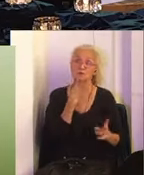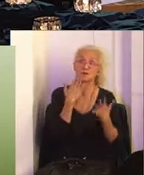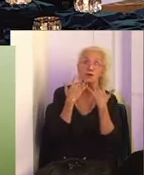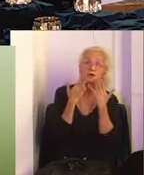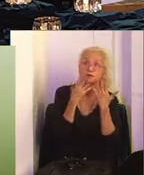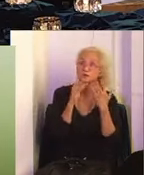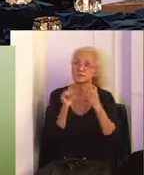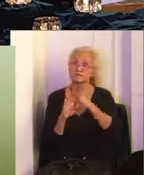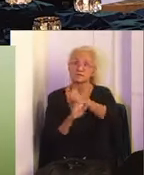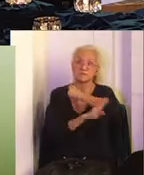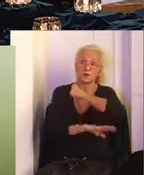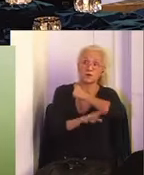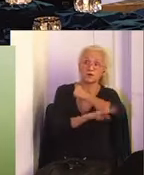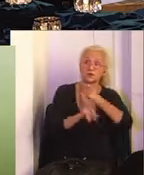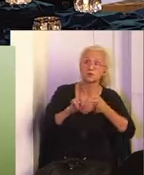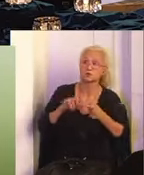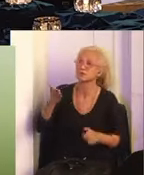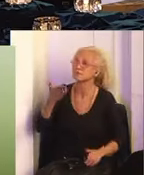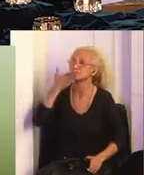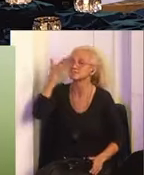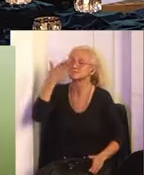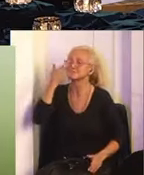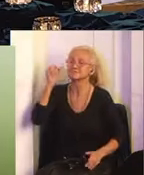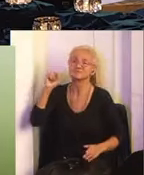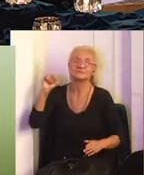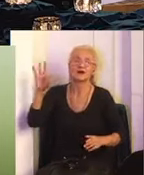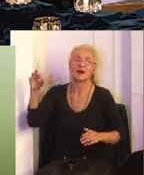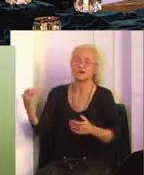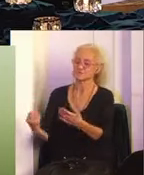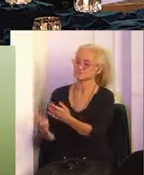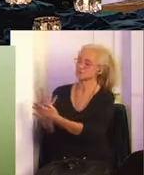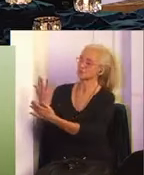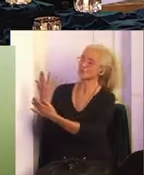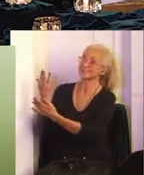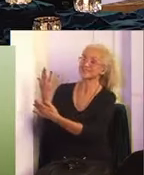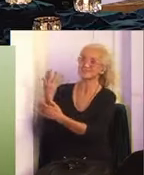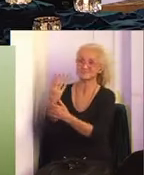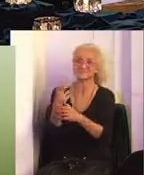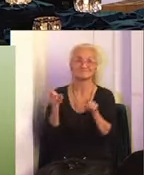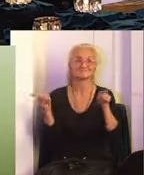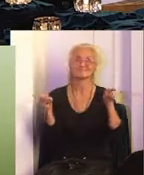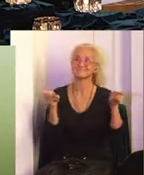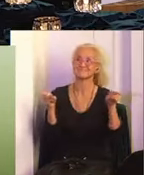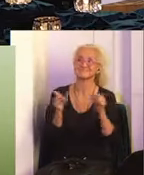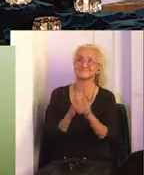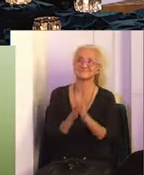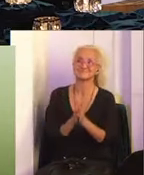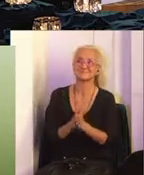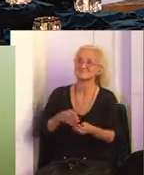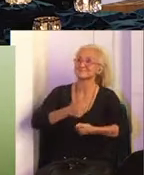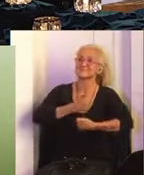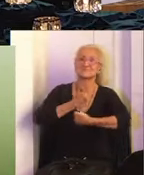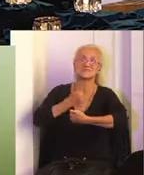From the colors of fall through the fragrance of spring,